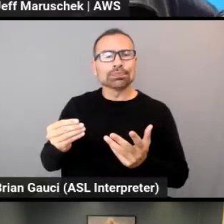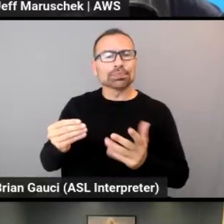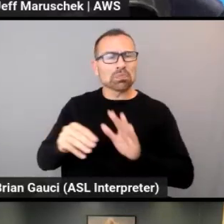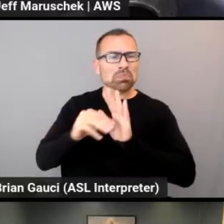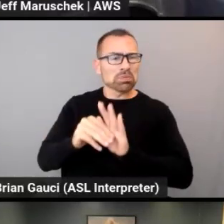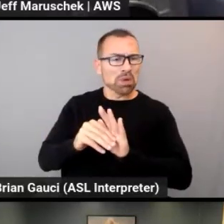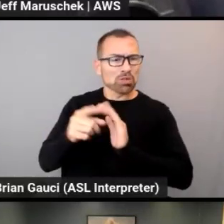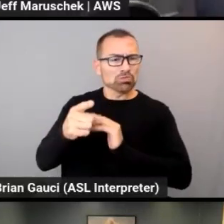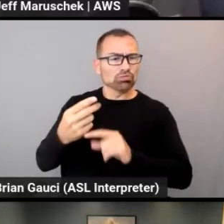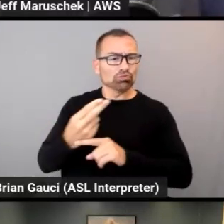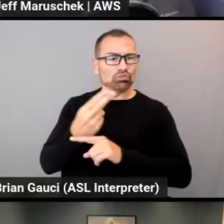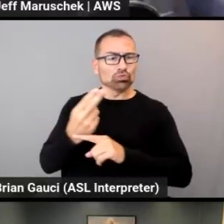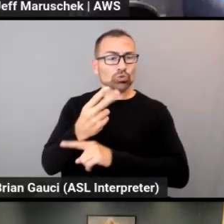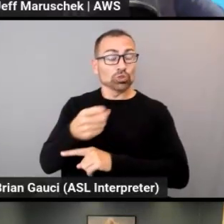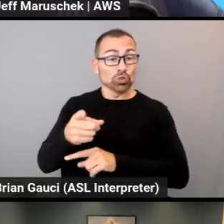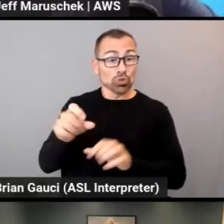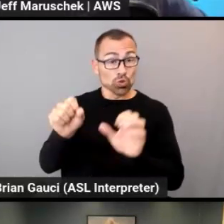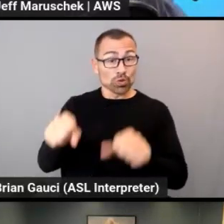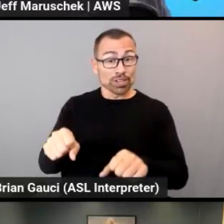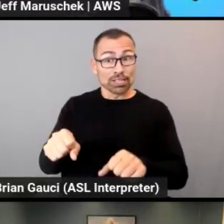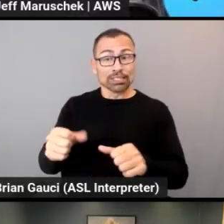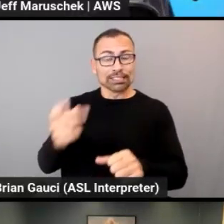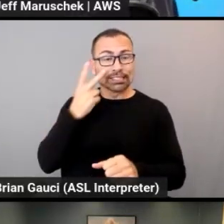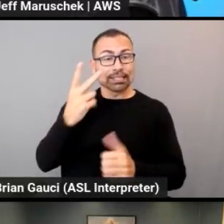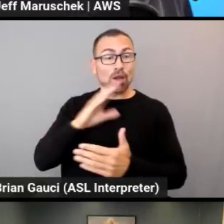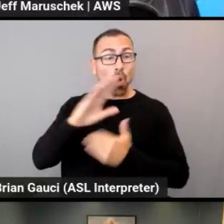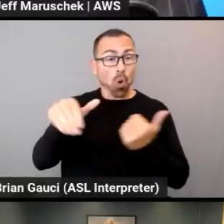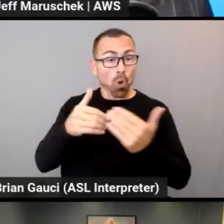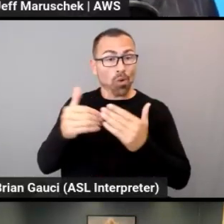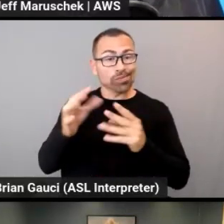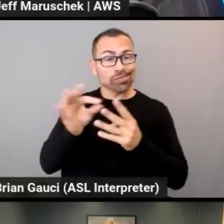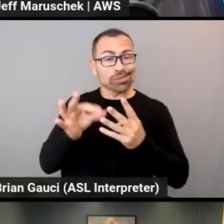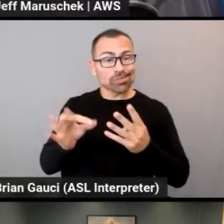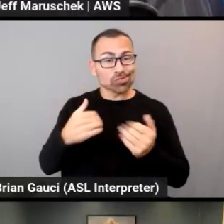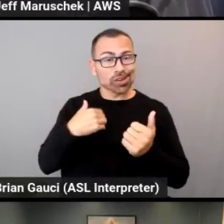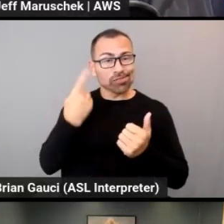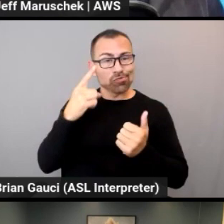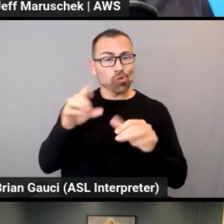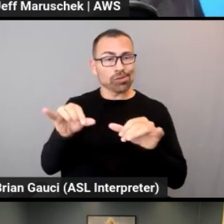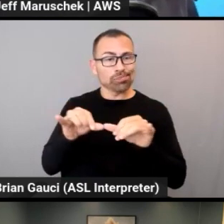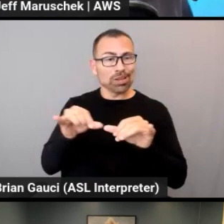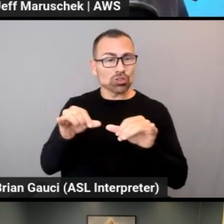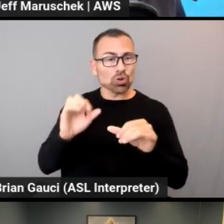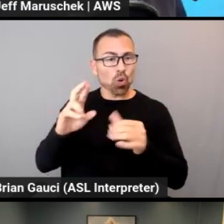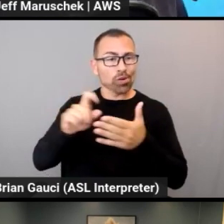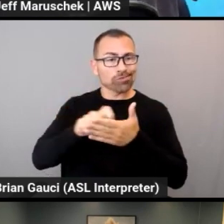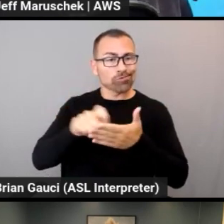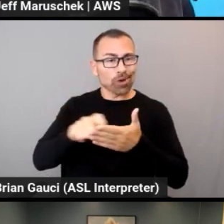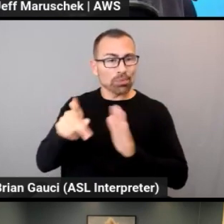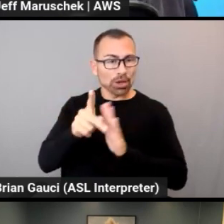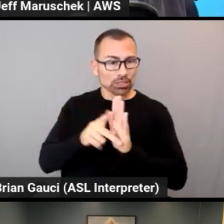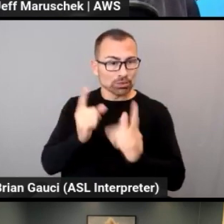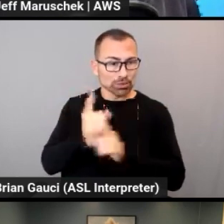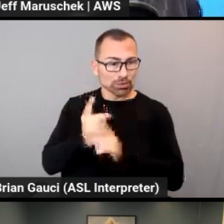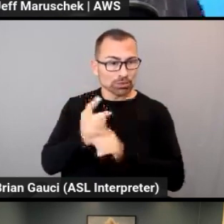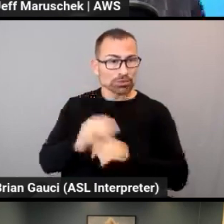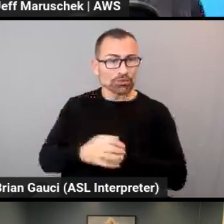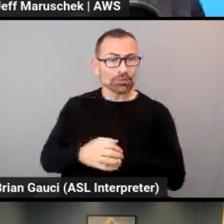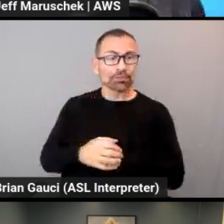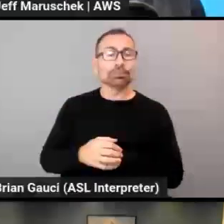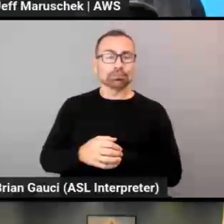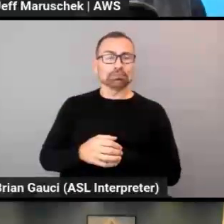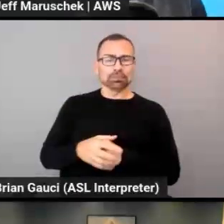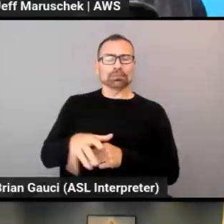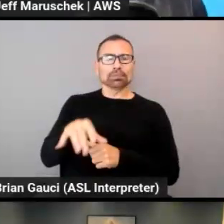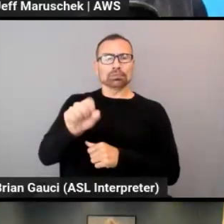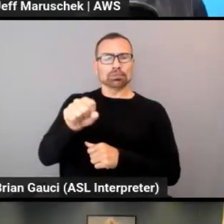going off of, you will at least be able to see all of the options you have to measure, to write your policies from. Right. And with, for